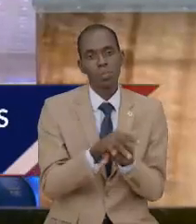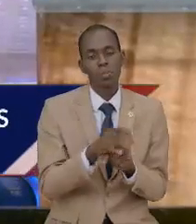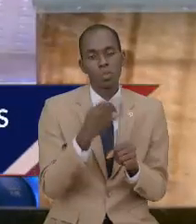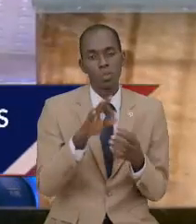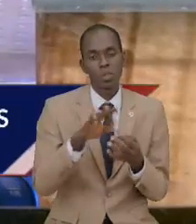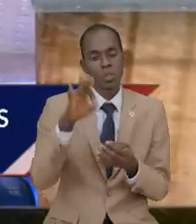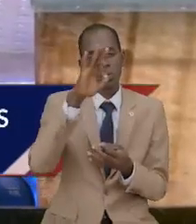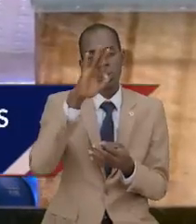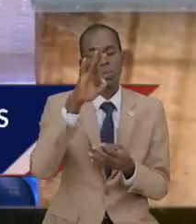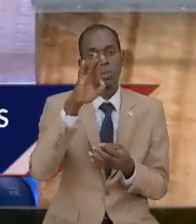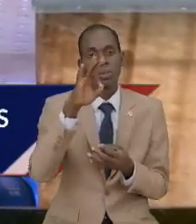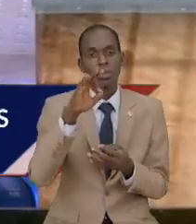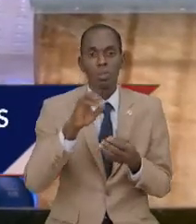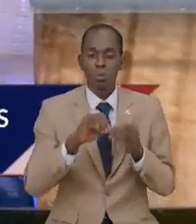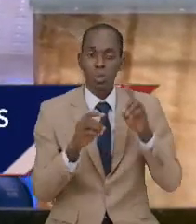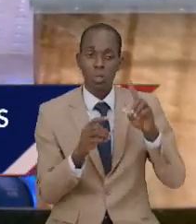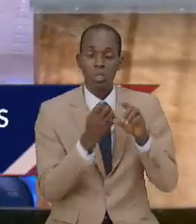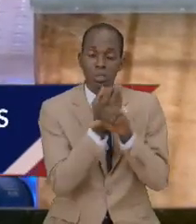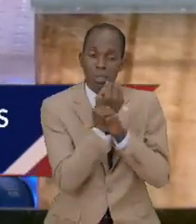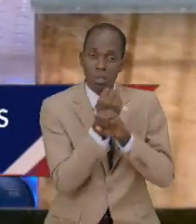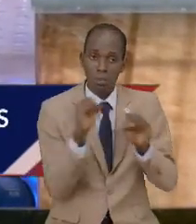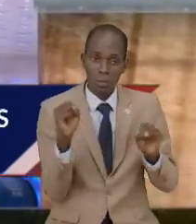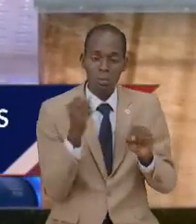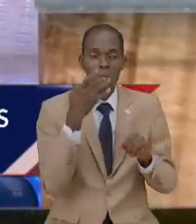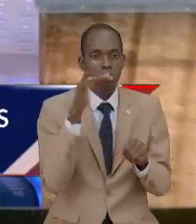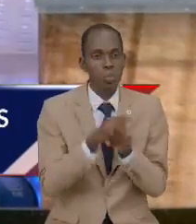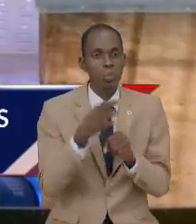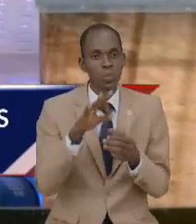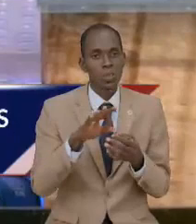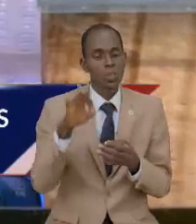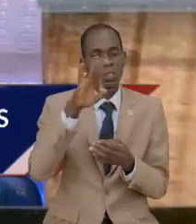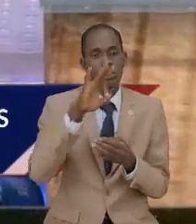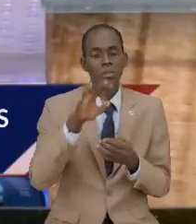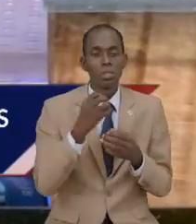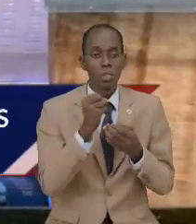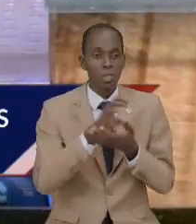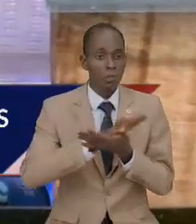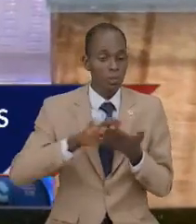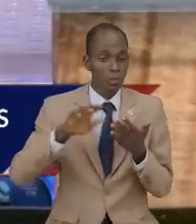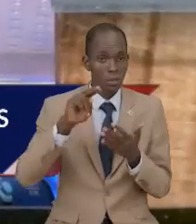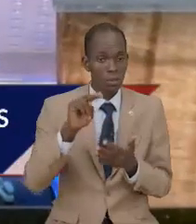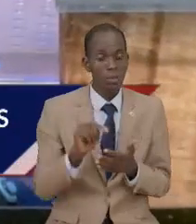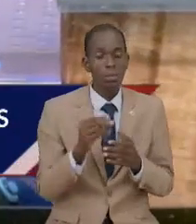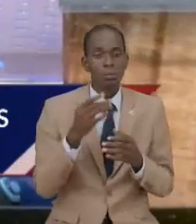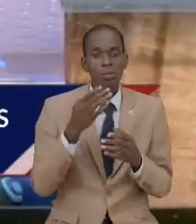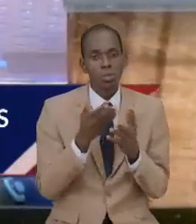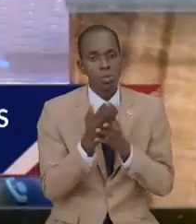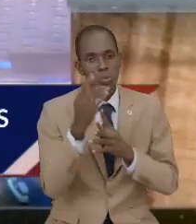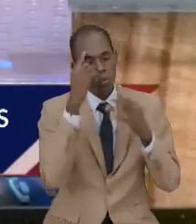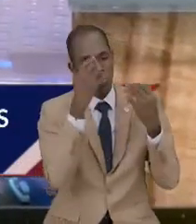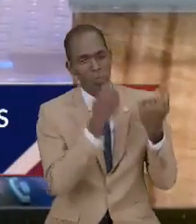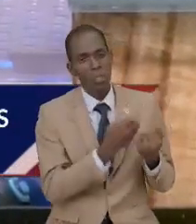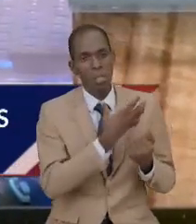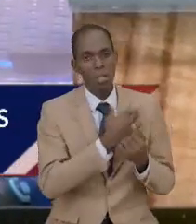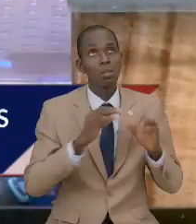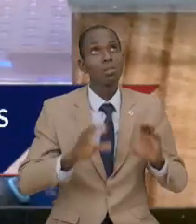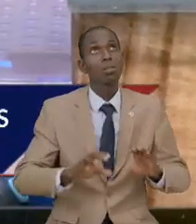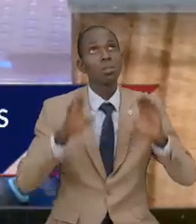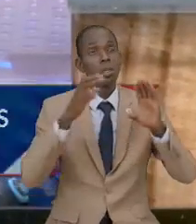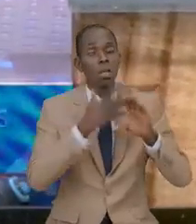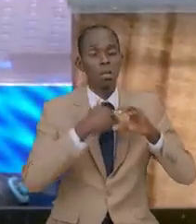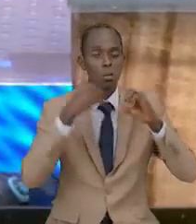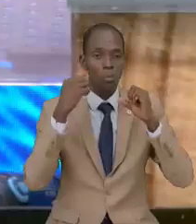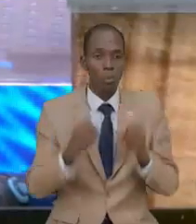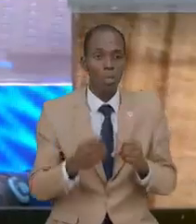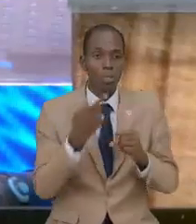salvation, promise of the Spirit, sanctification through faith and consecration, and power,